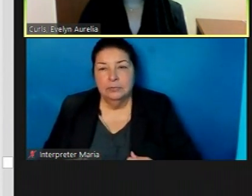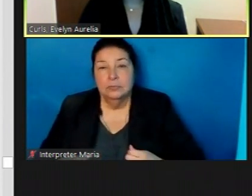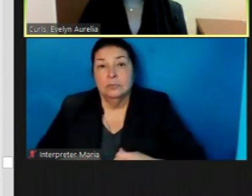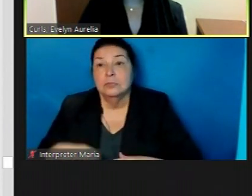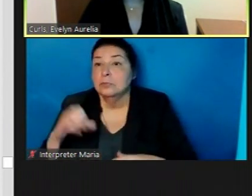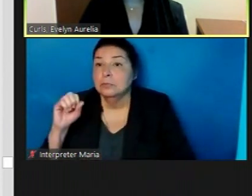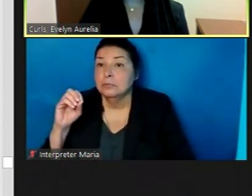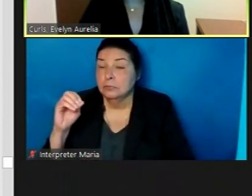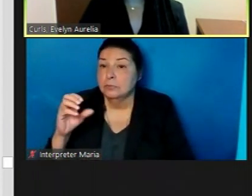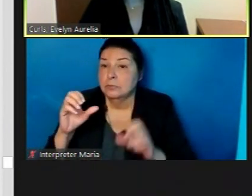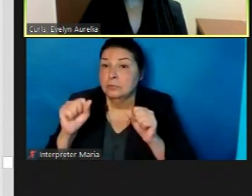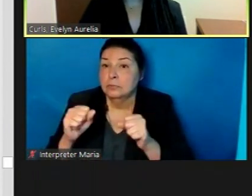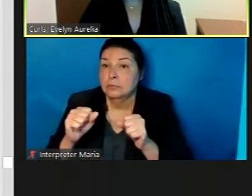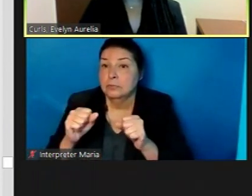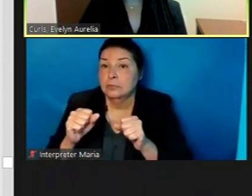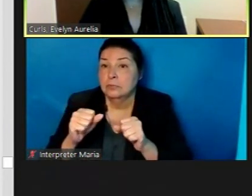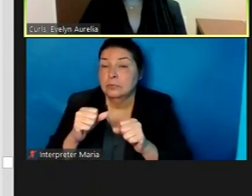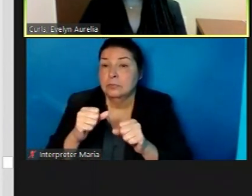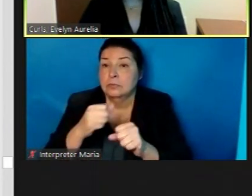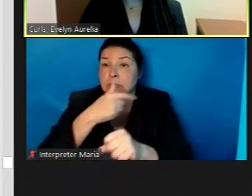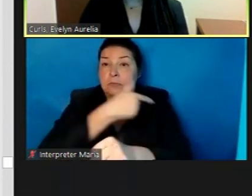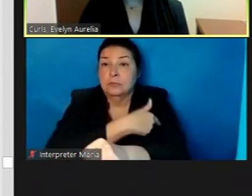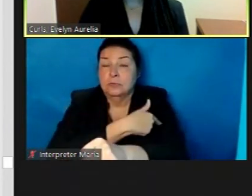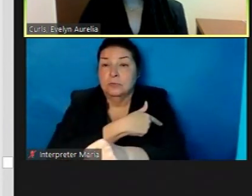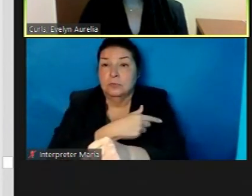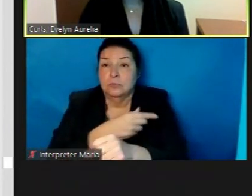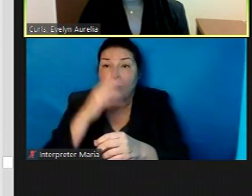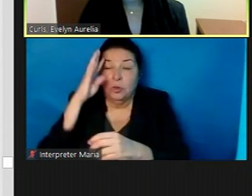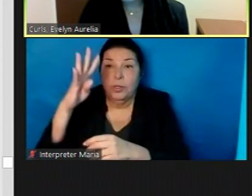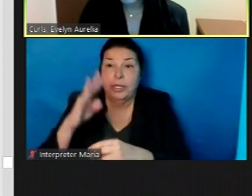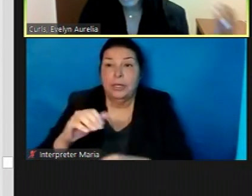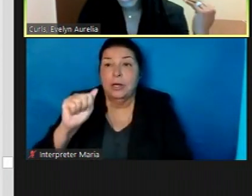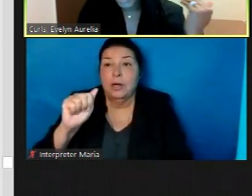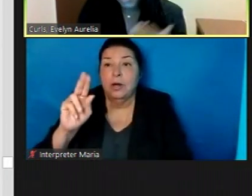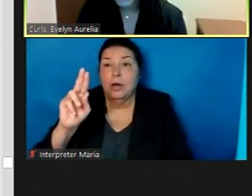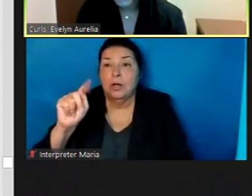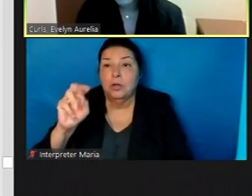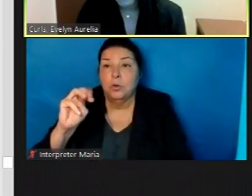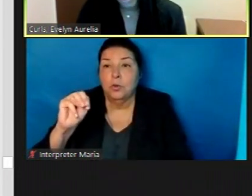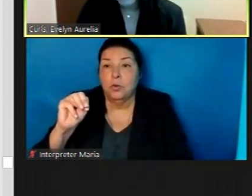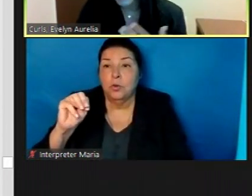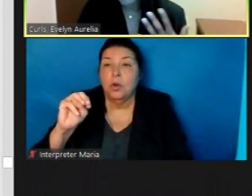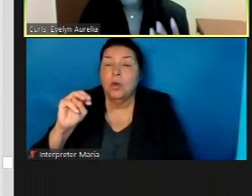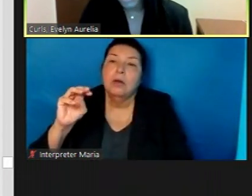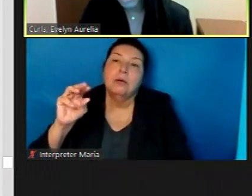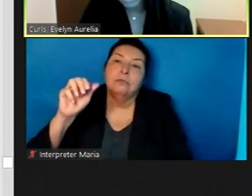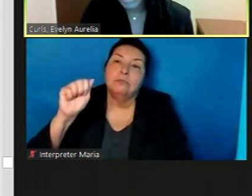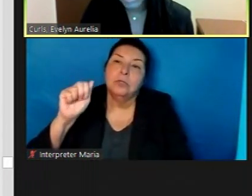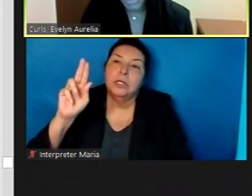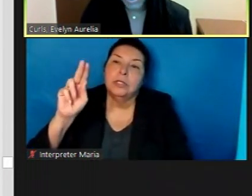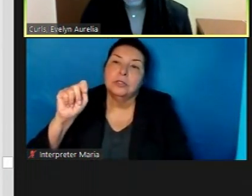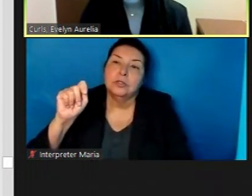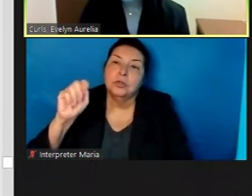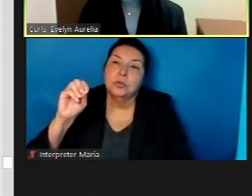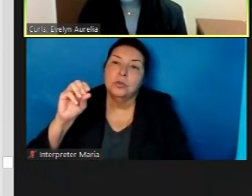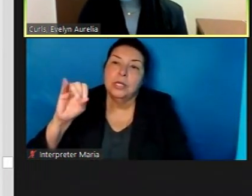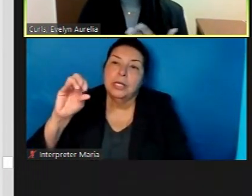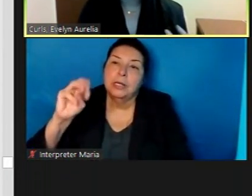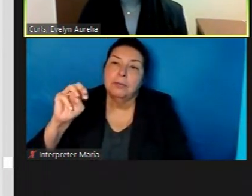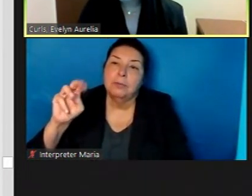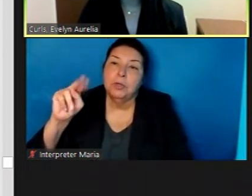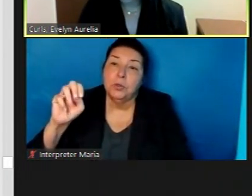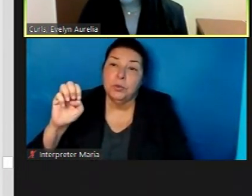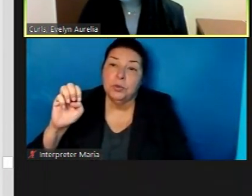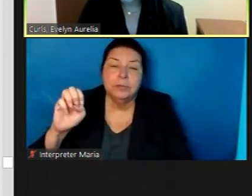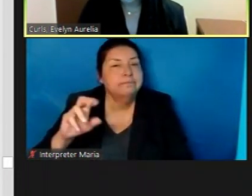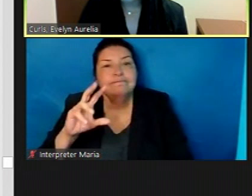So can the vaccine cause autoimmune problems? The answer is no. It doesn't go into your cell, it doesn't affect your DNA. So the